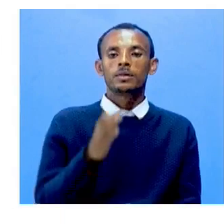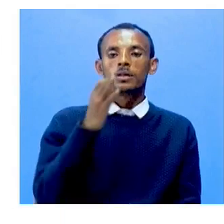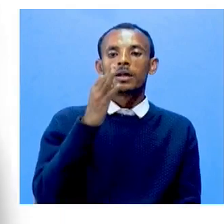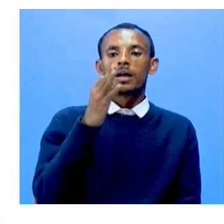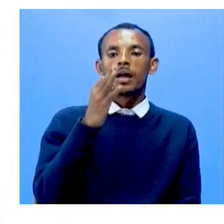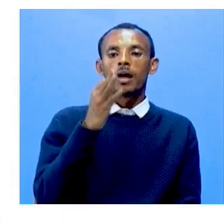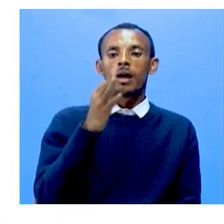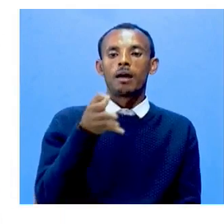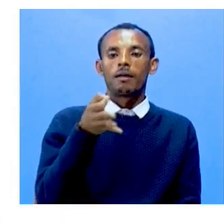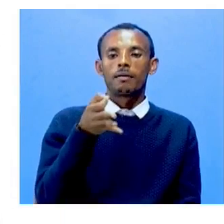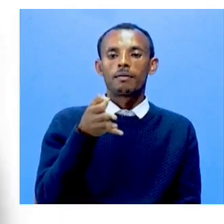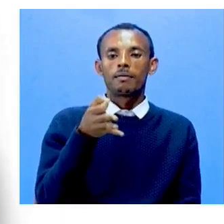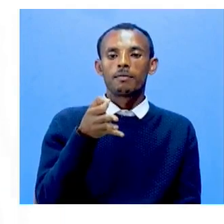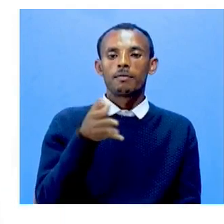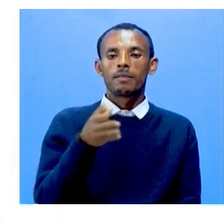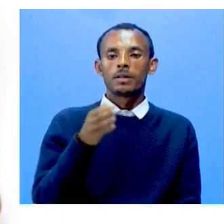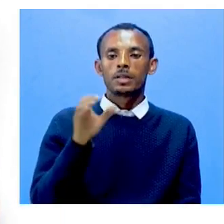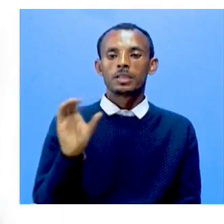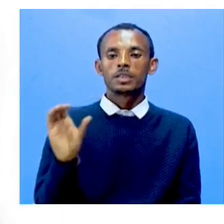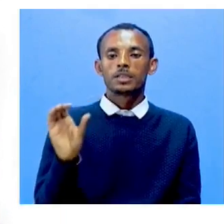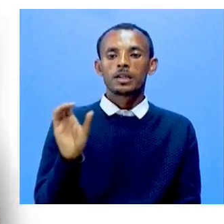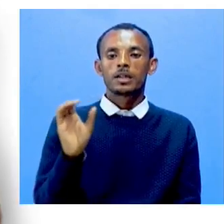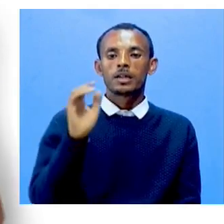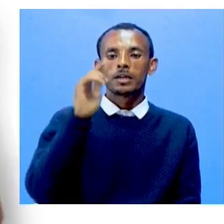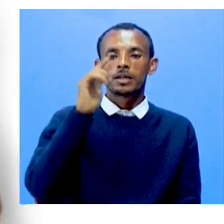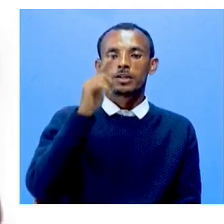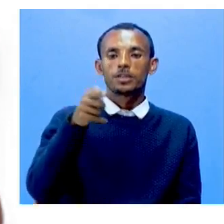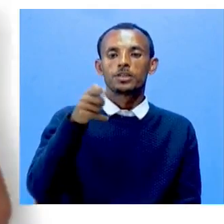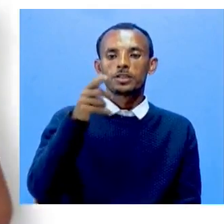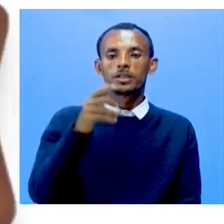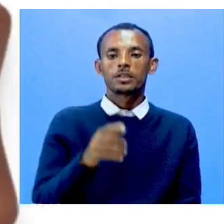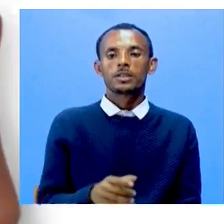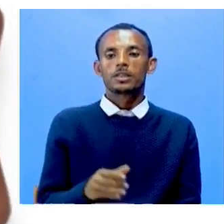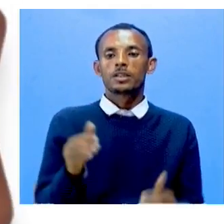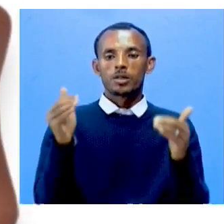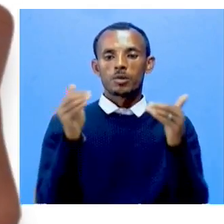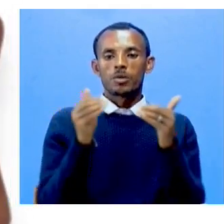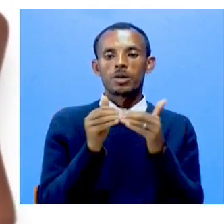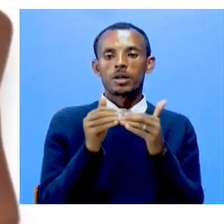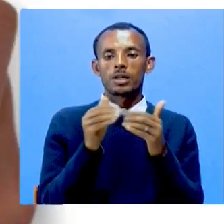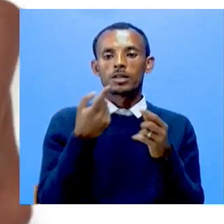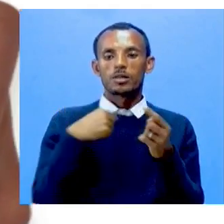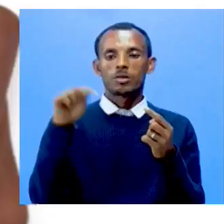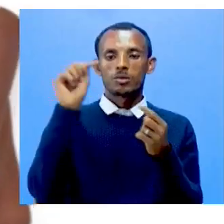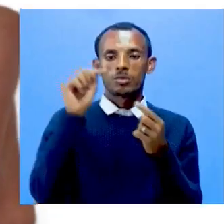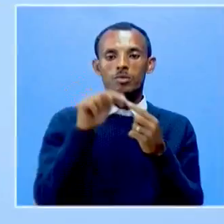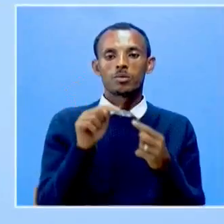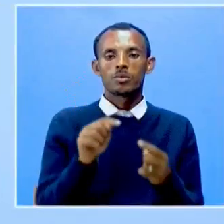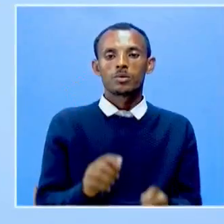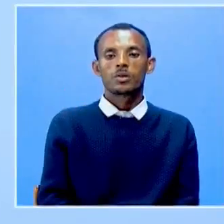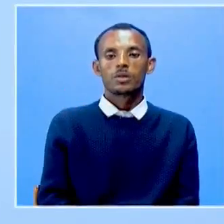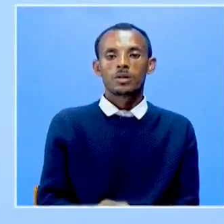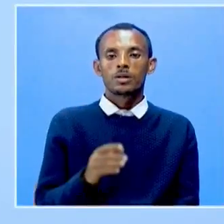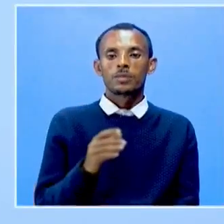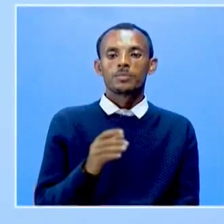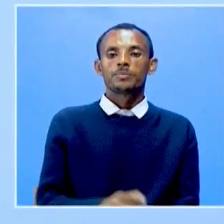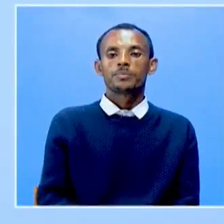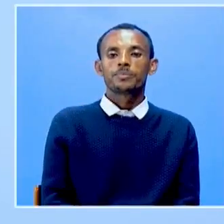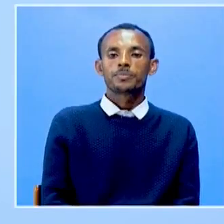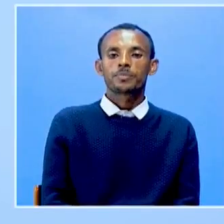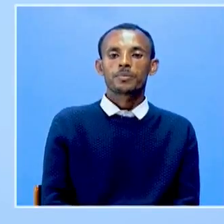FCG, triangle FCG is congruent to, triangle FCG is congruent